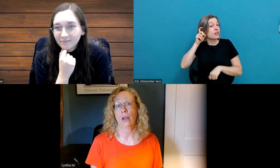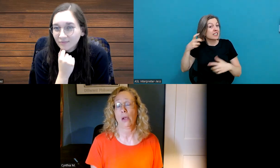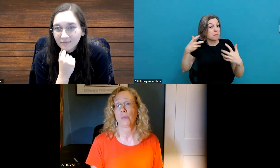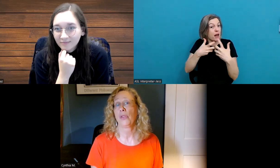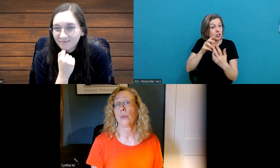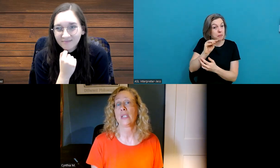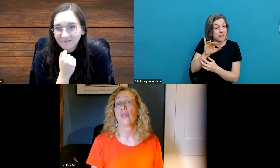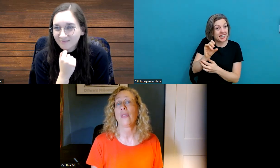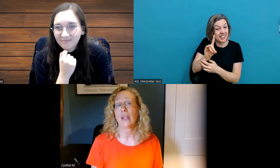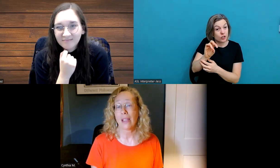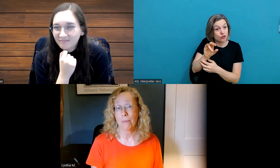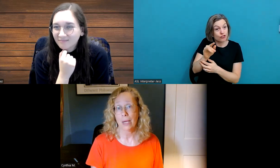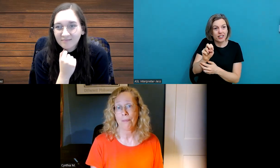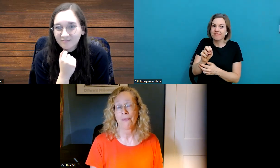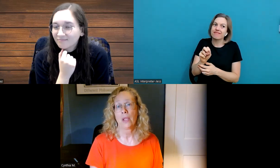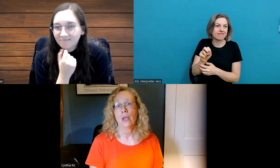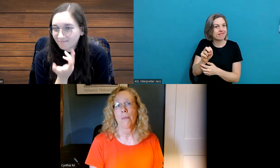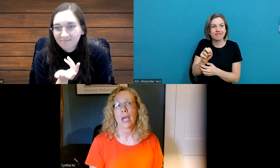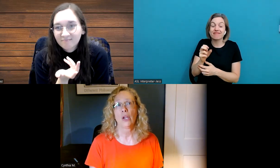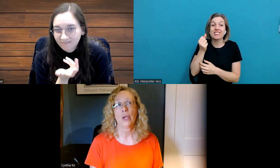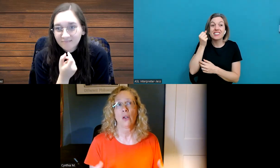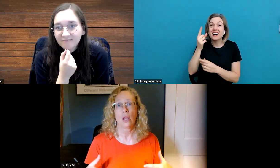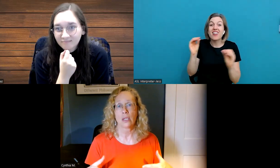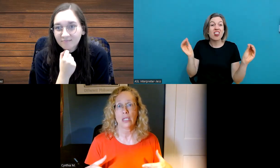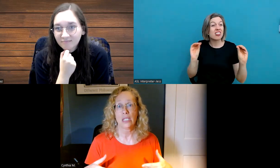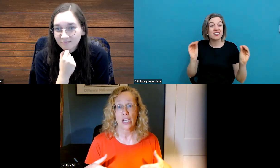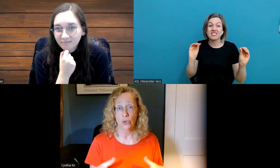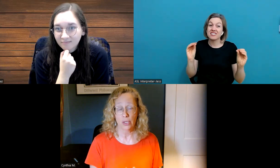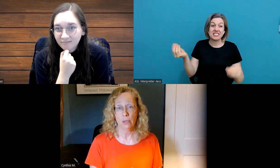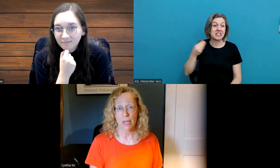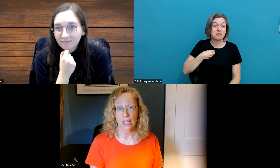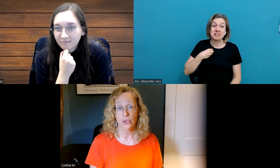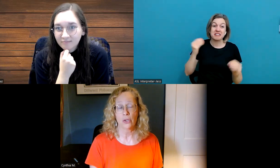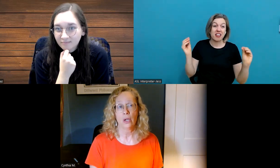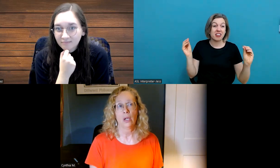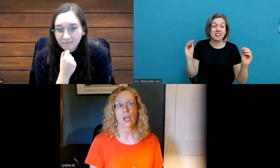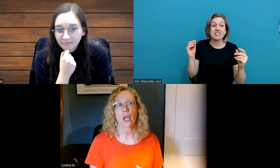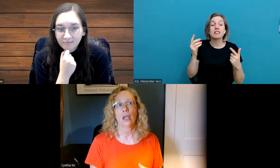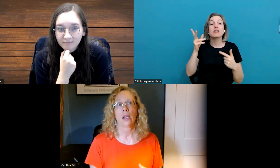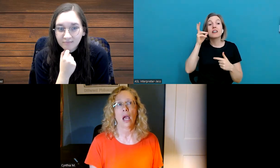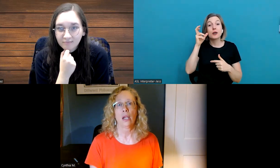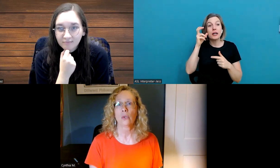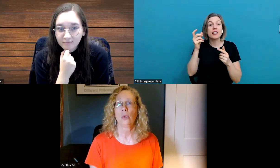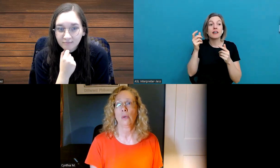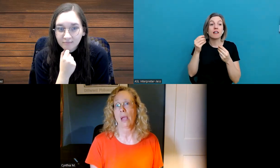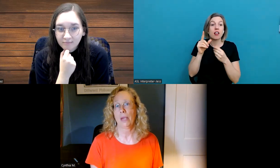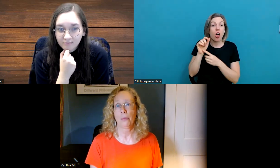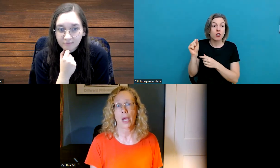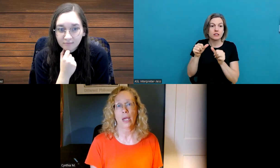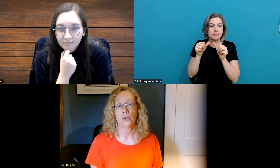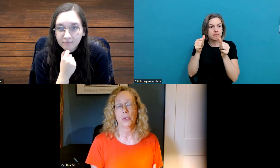about my loss, but there was nothing they could give me. My hearing loss continued to diminish. And in high school,